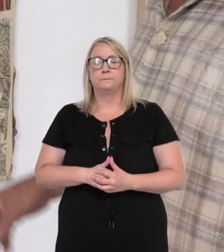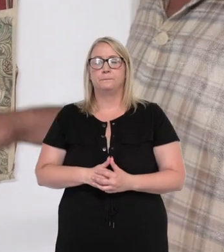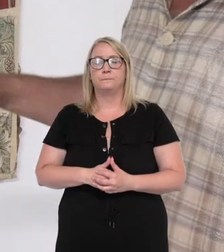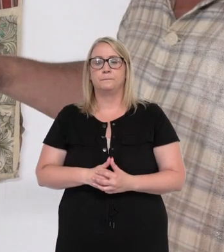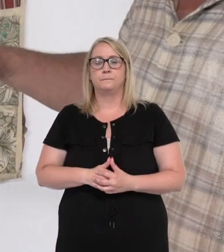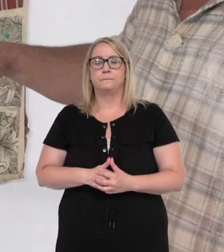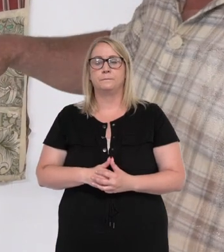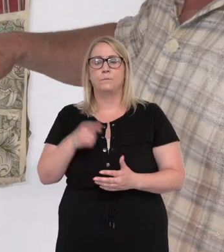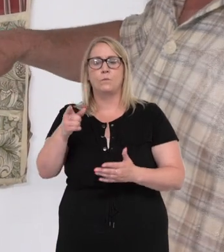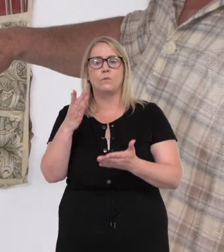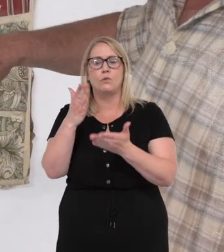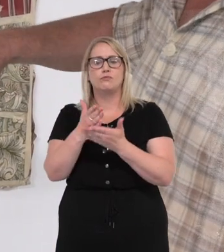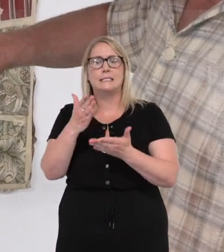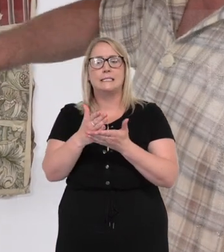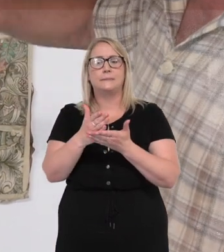we've resolved that by